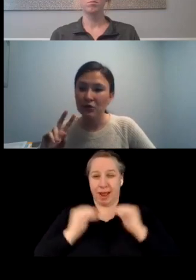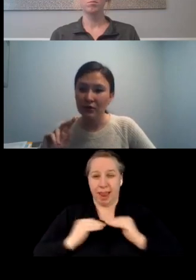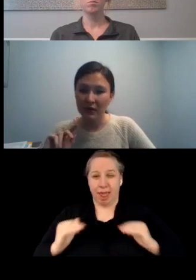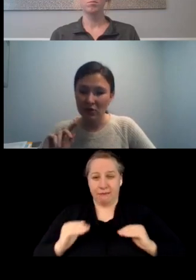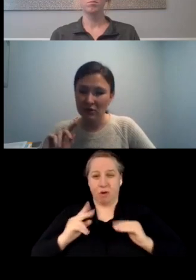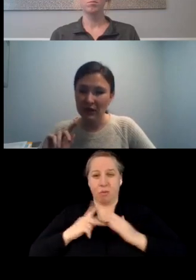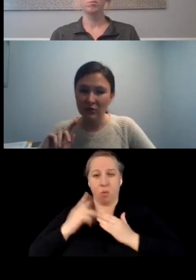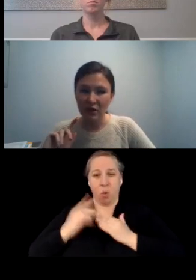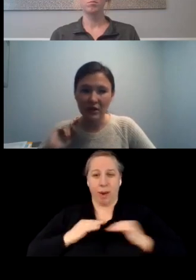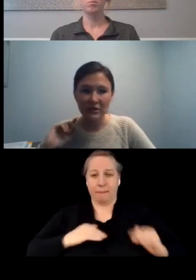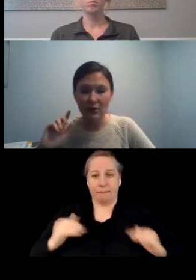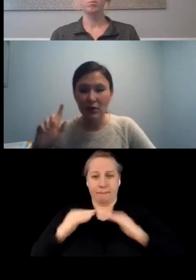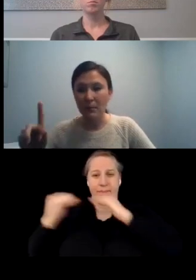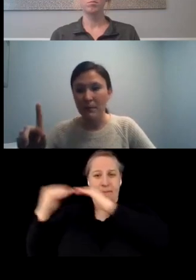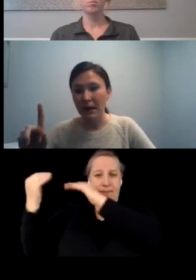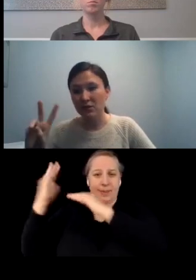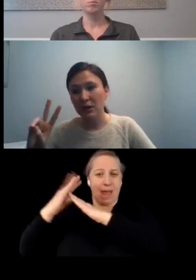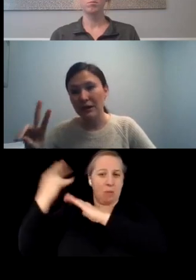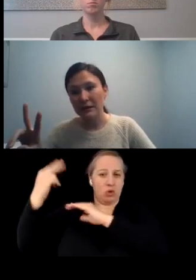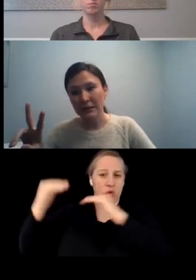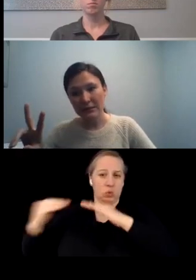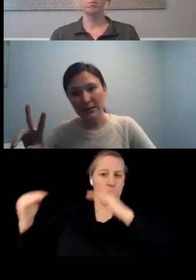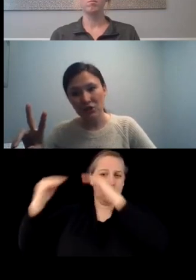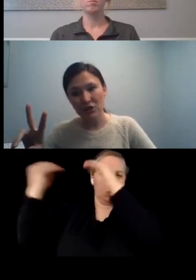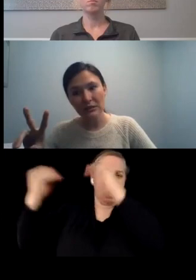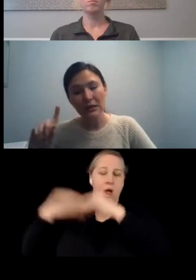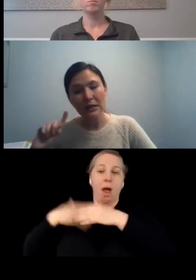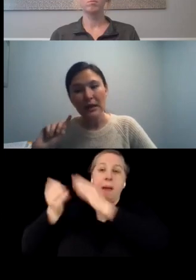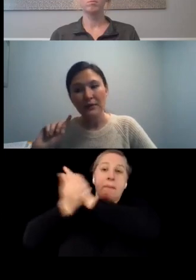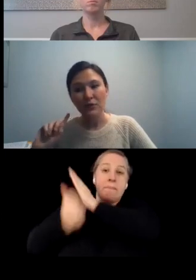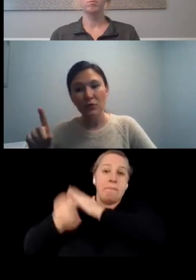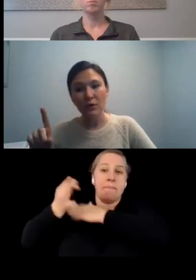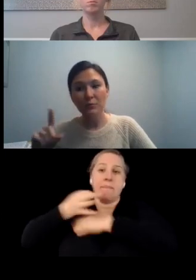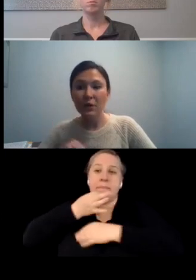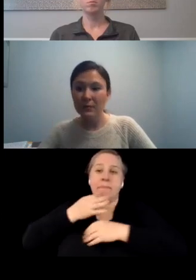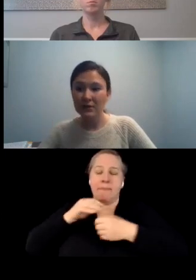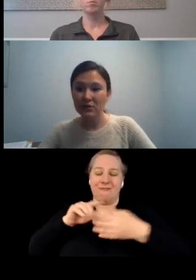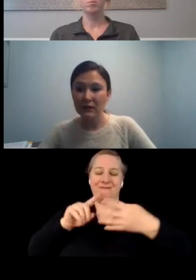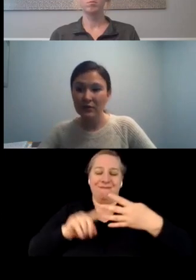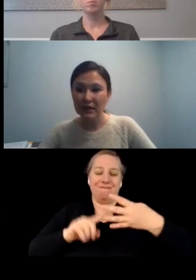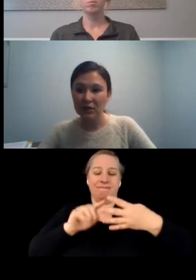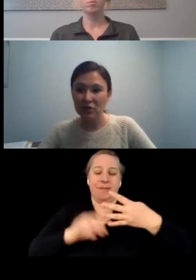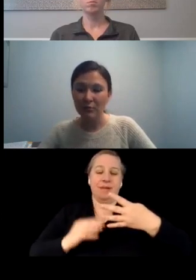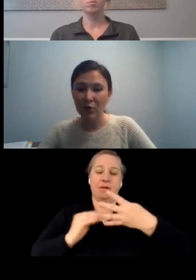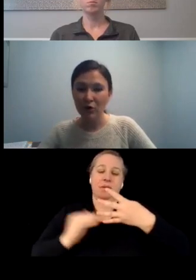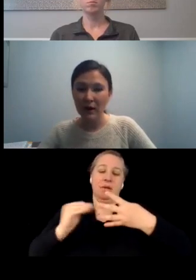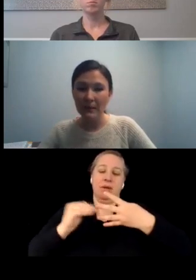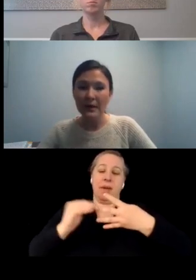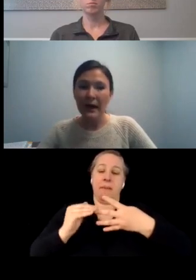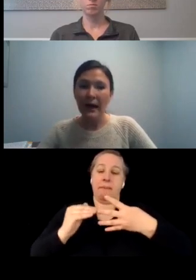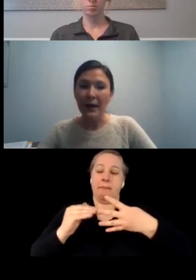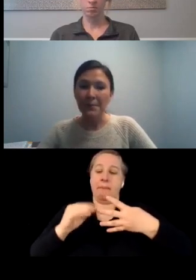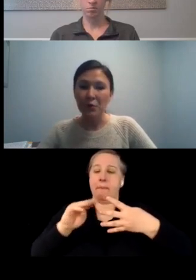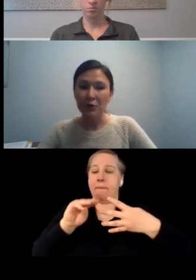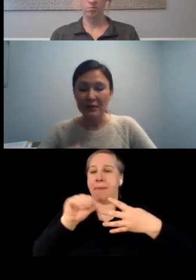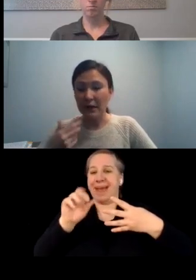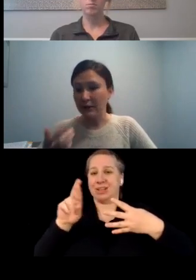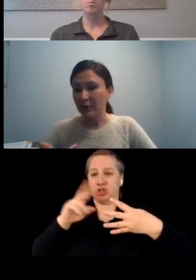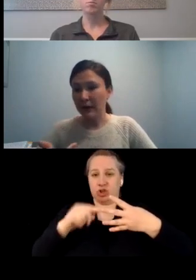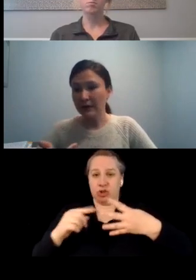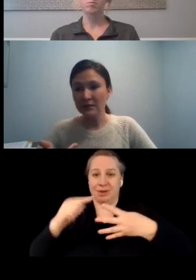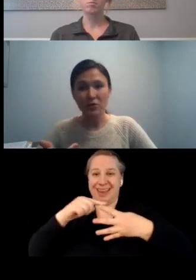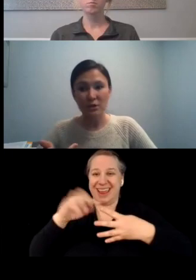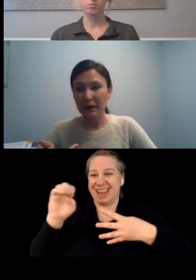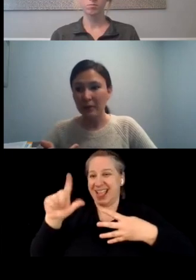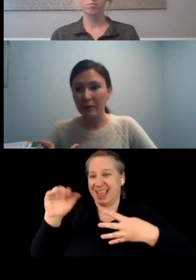our top 2 certification levels are considered our master and elite technician. If you complete your master level technician program, you get a